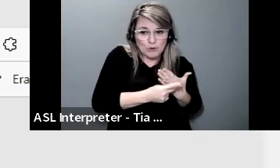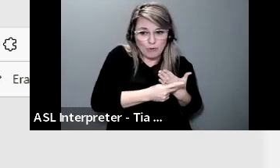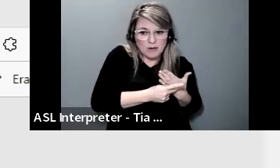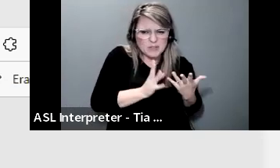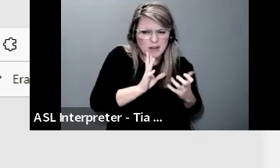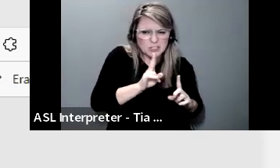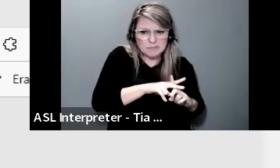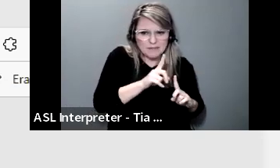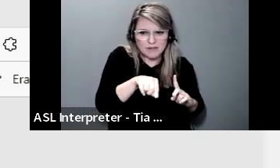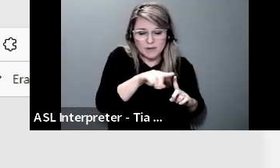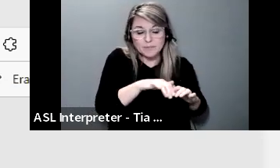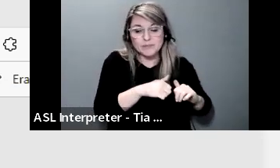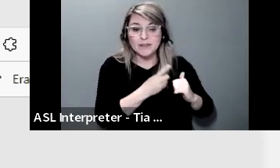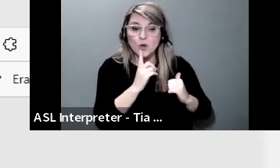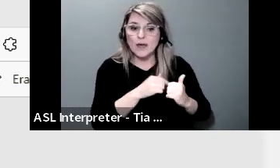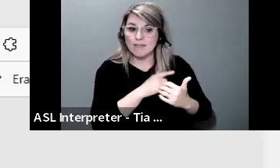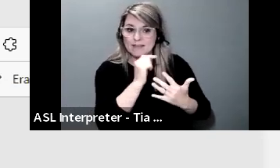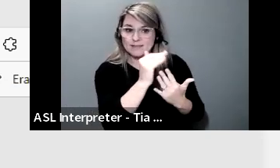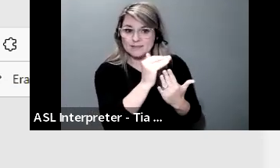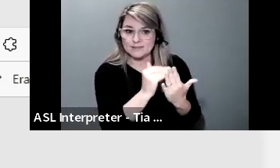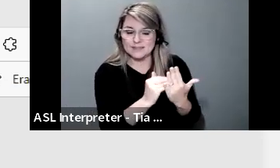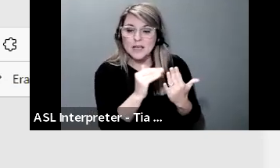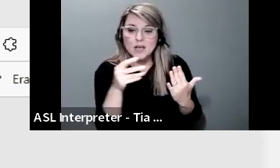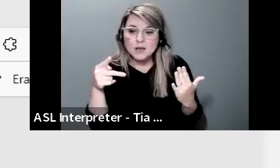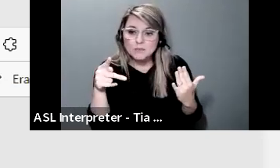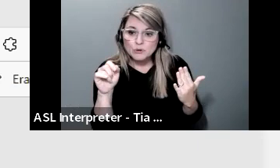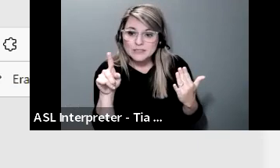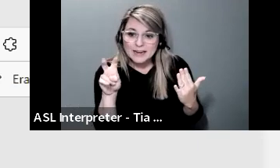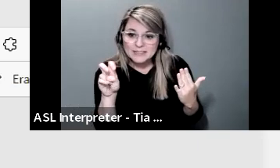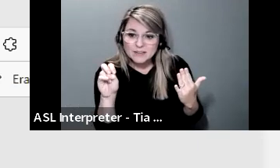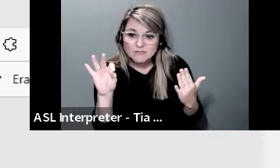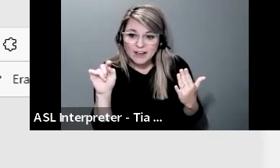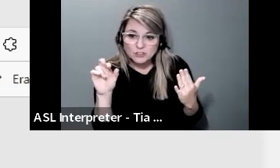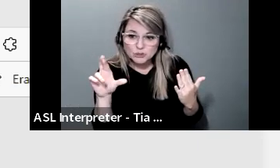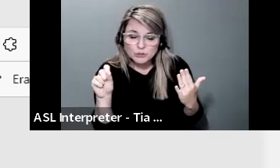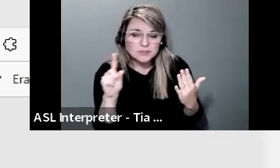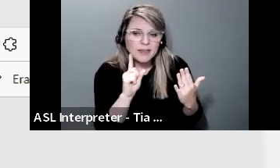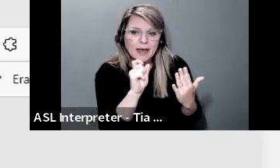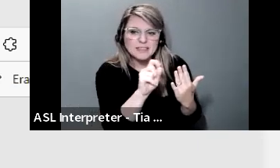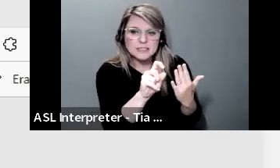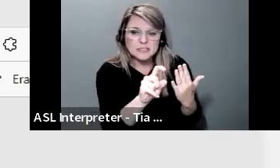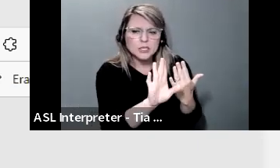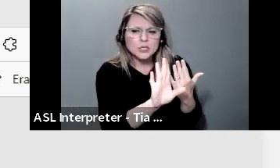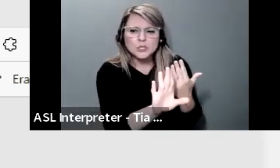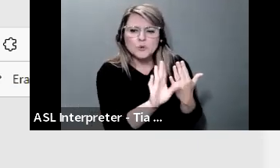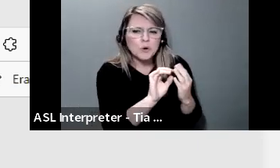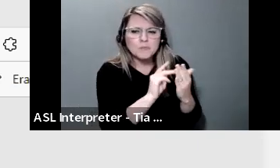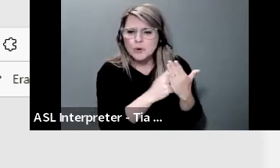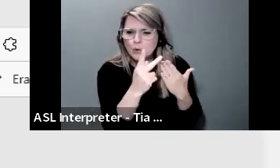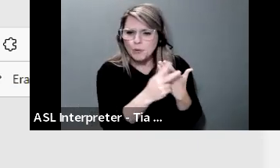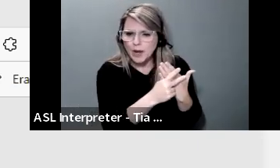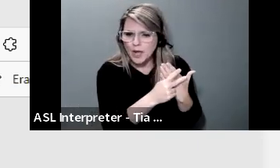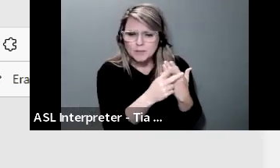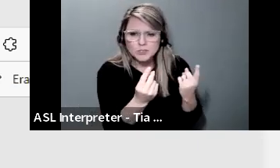protective factor and asks you, what activities do you or your program do already that support the